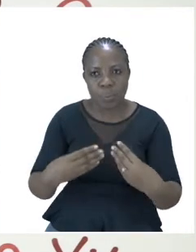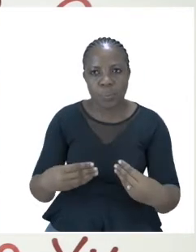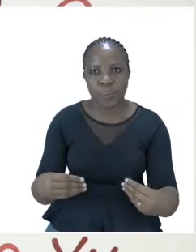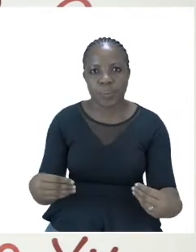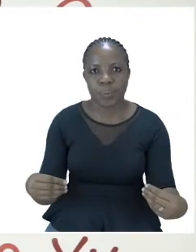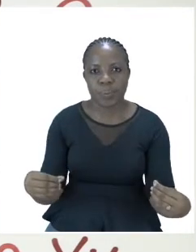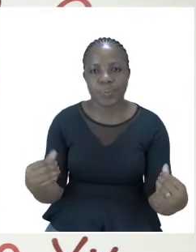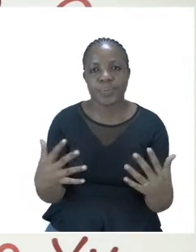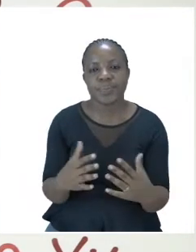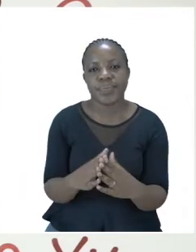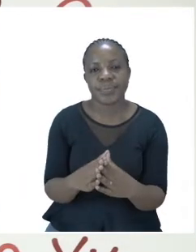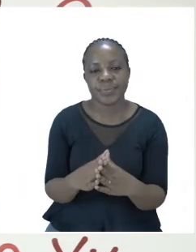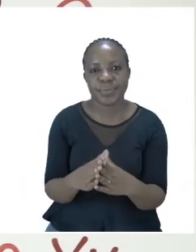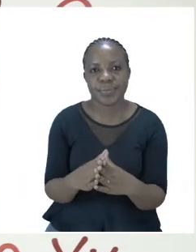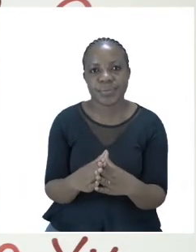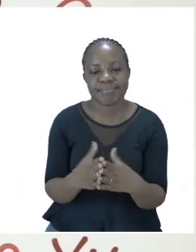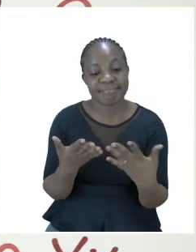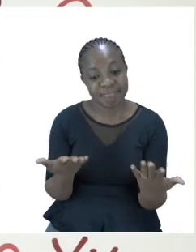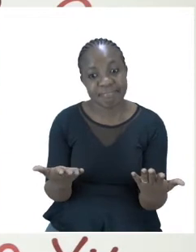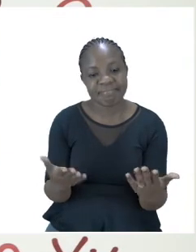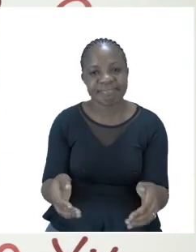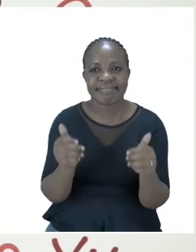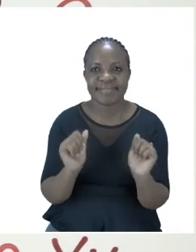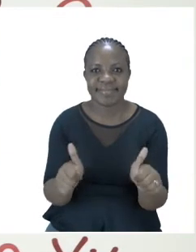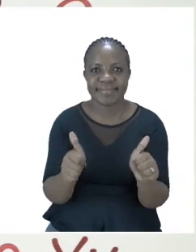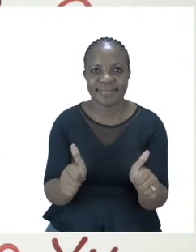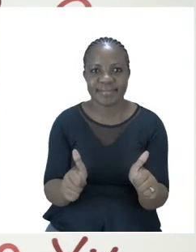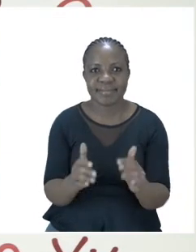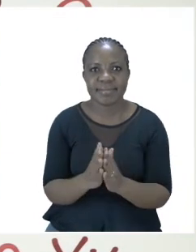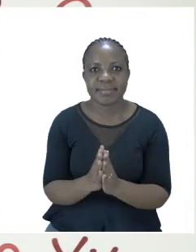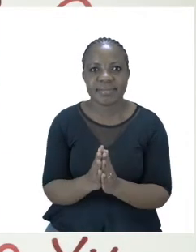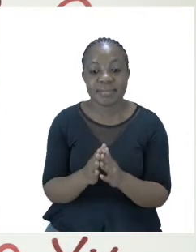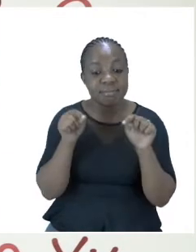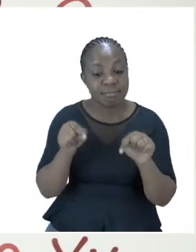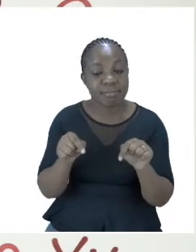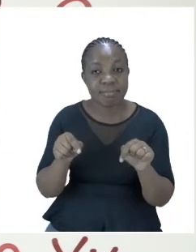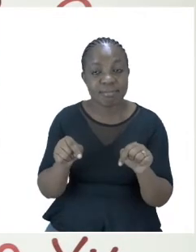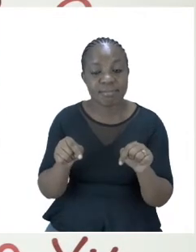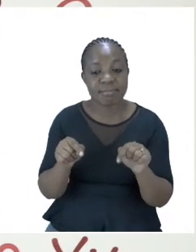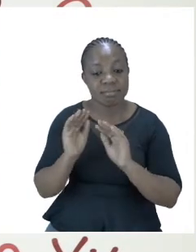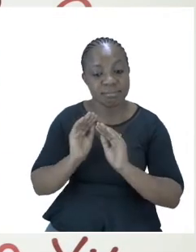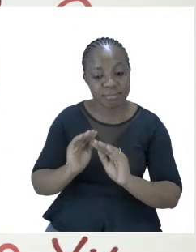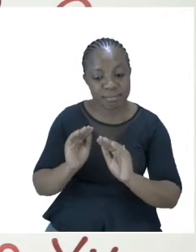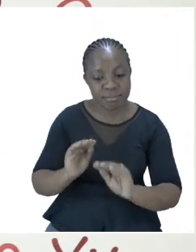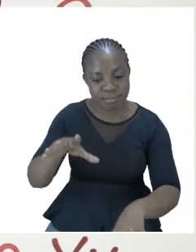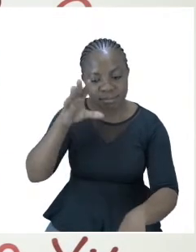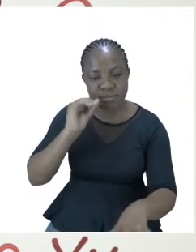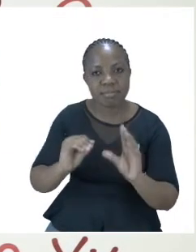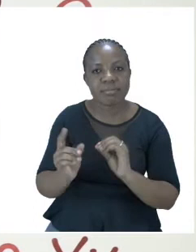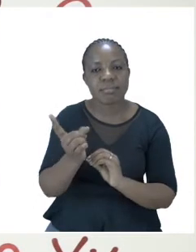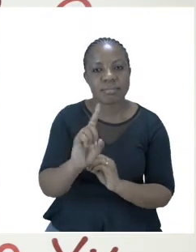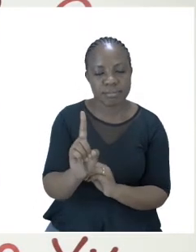are dry. Well done. Today's lesson is going to be